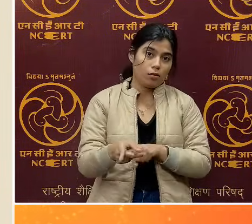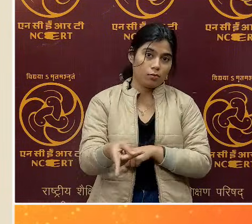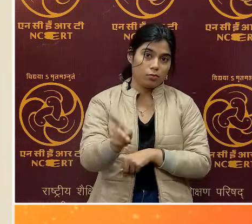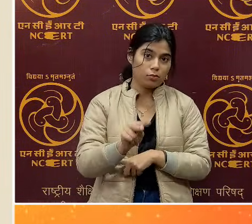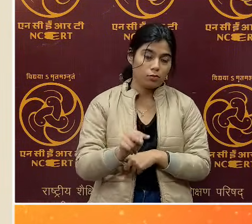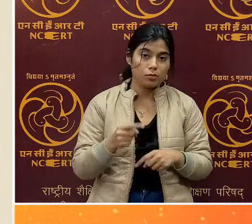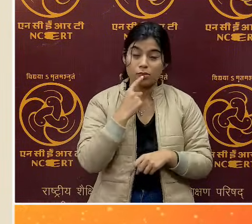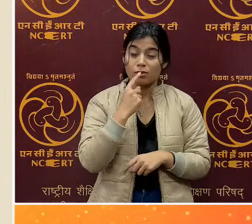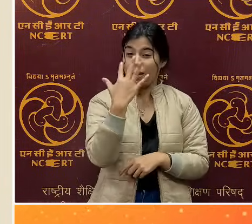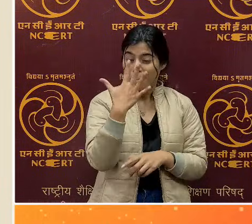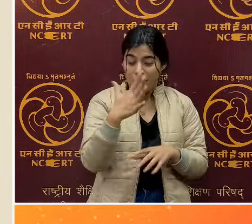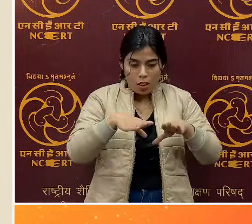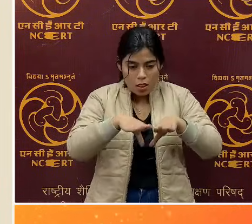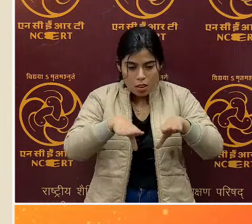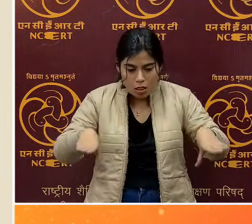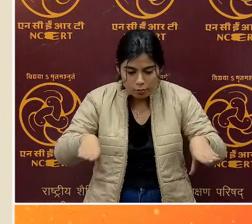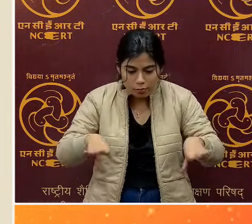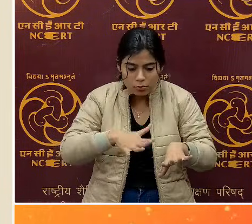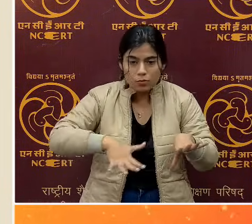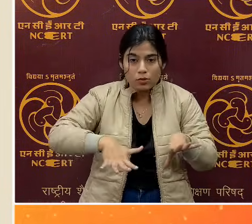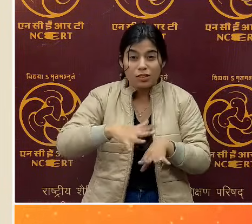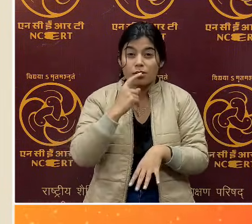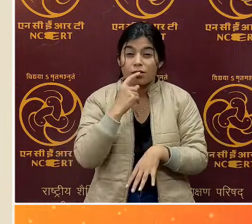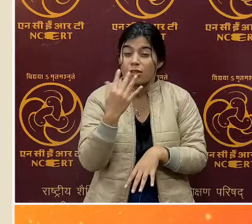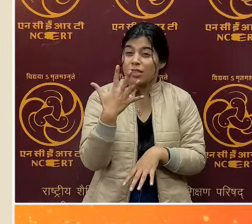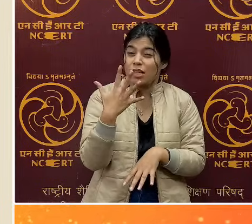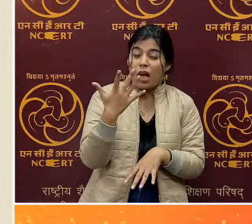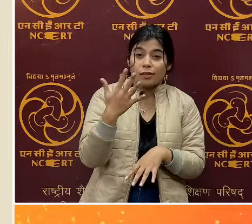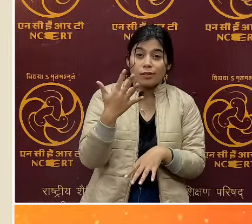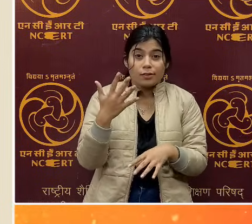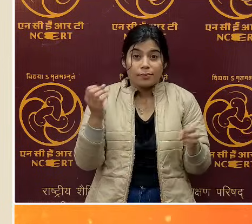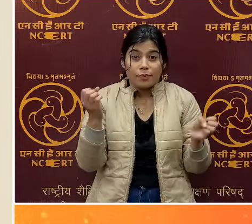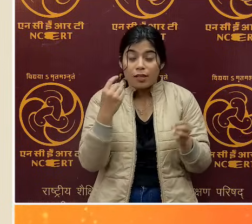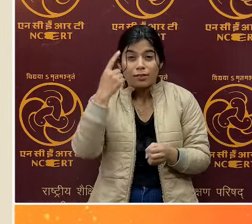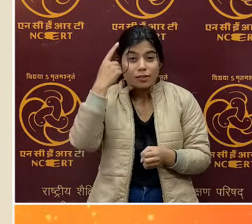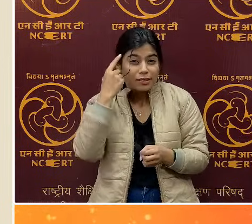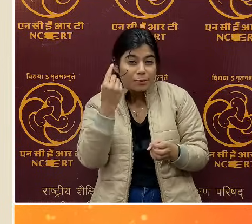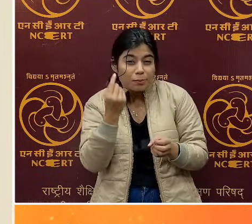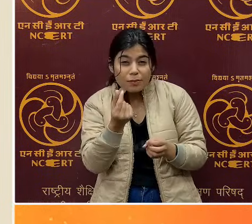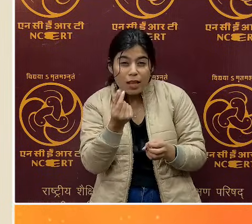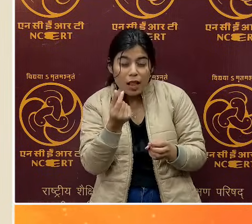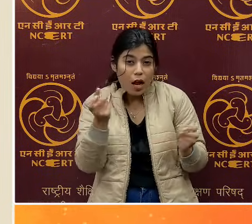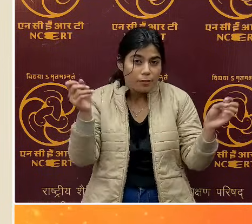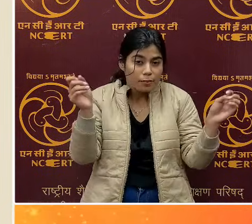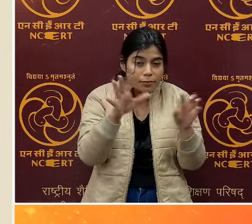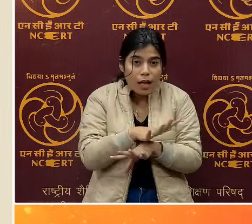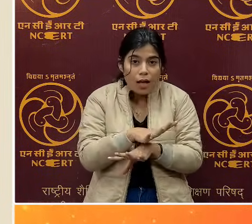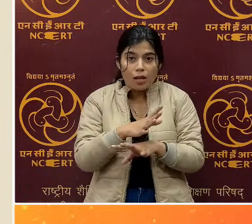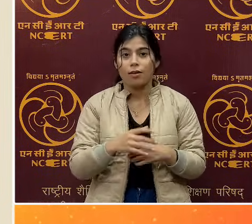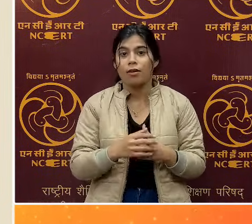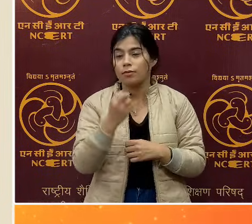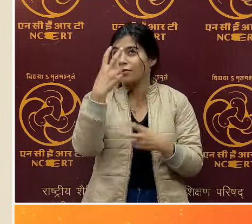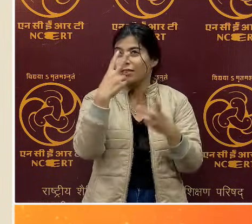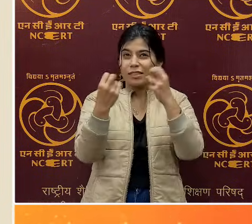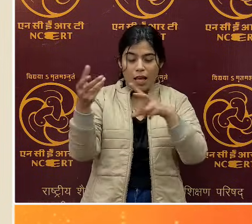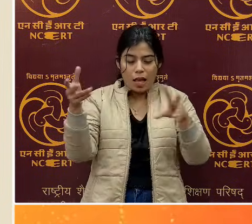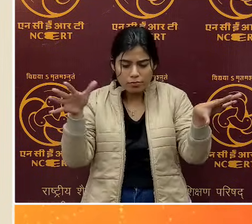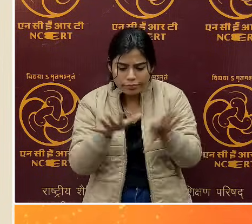mirror surface, it itself is shiny. Right. Yes, so we can see our reflections in